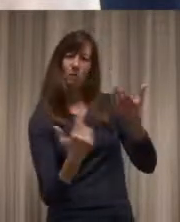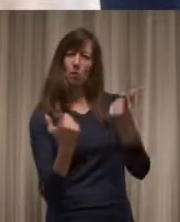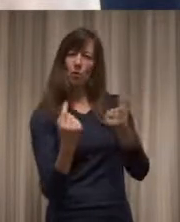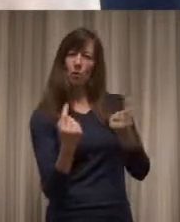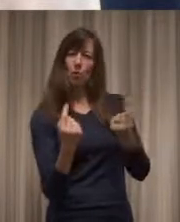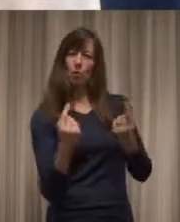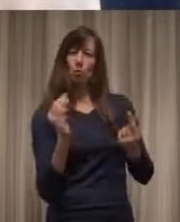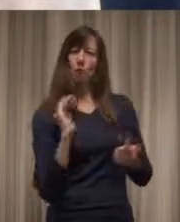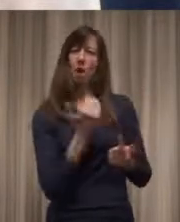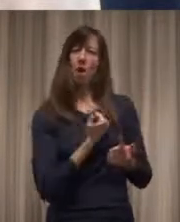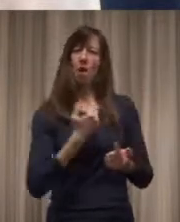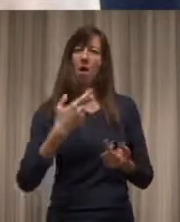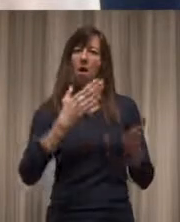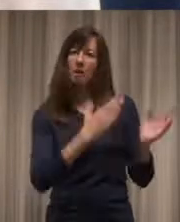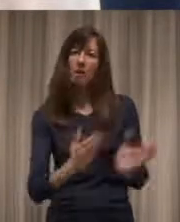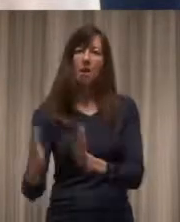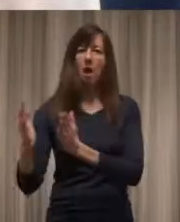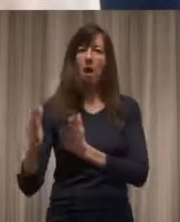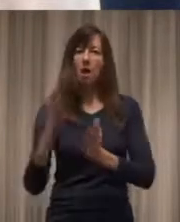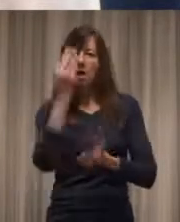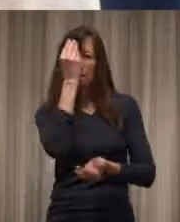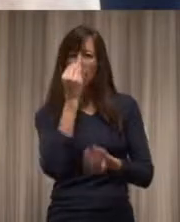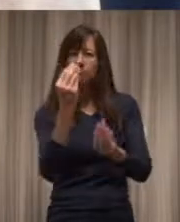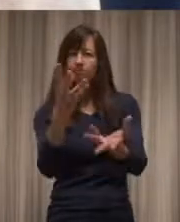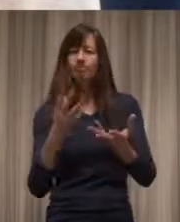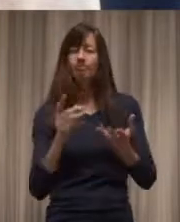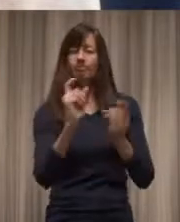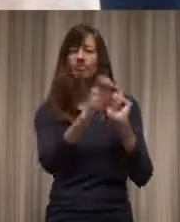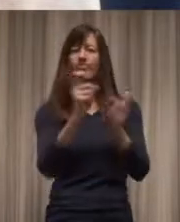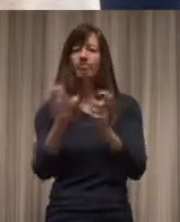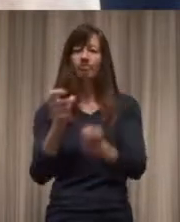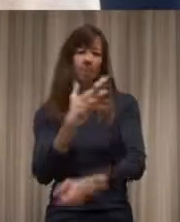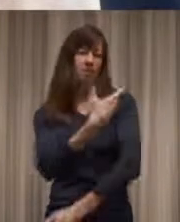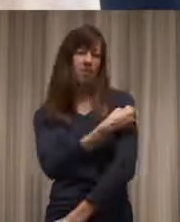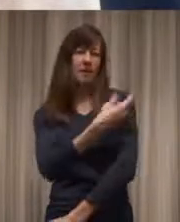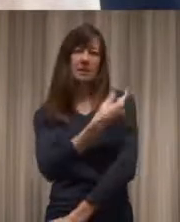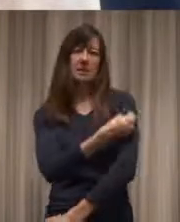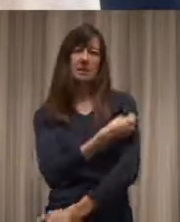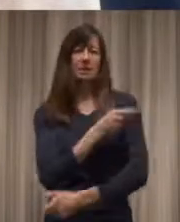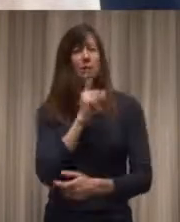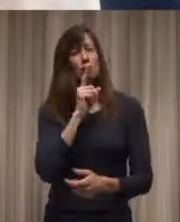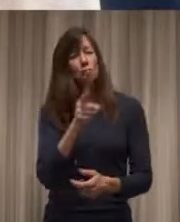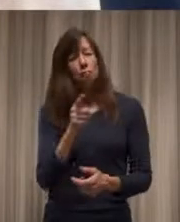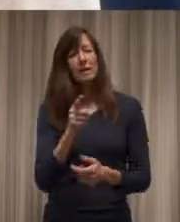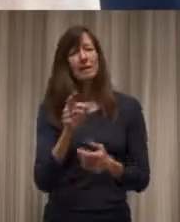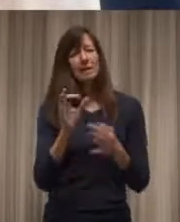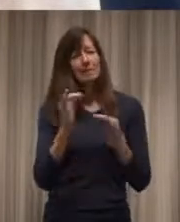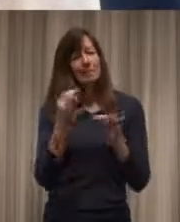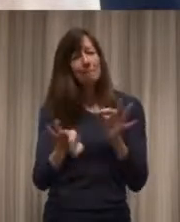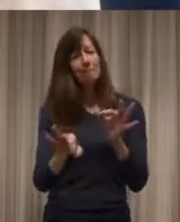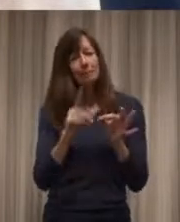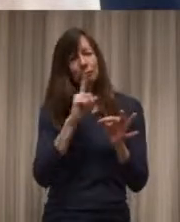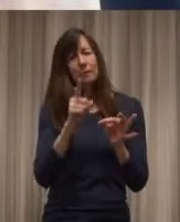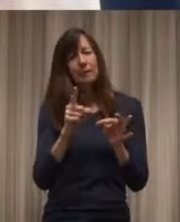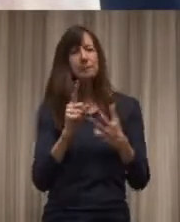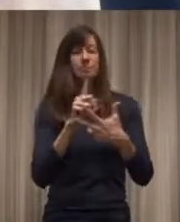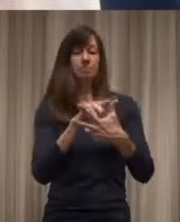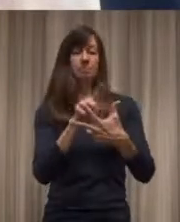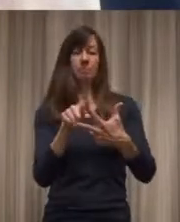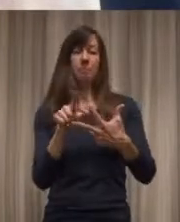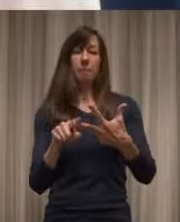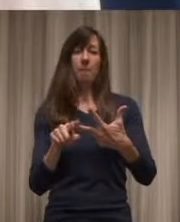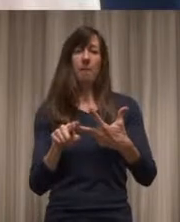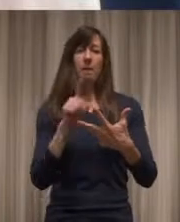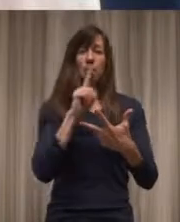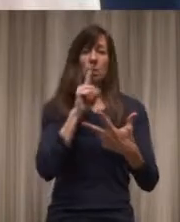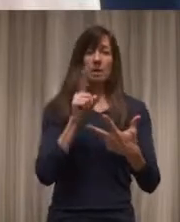the high level, the goal is very clear and it's simple. There are 3 driving priorities that I've given to our team planning